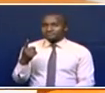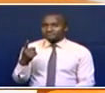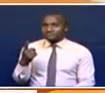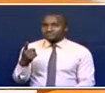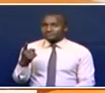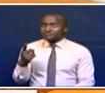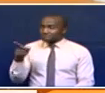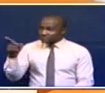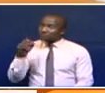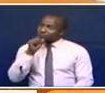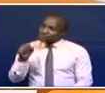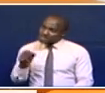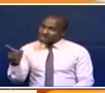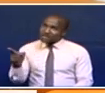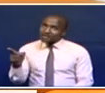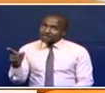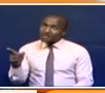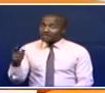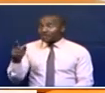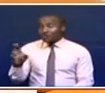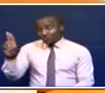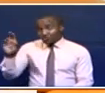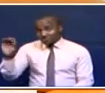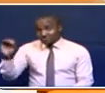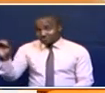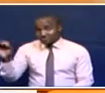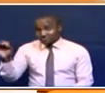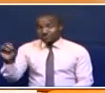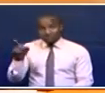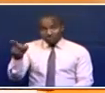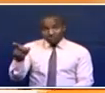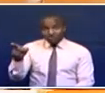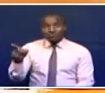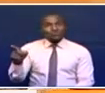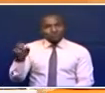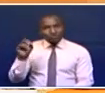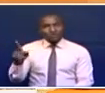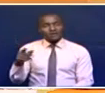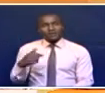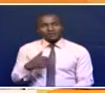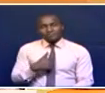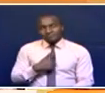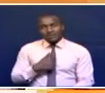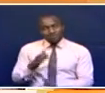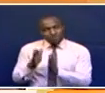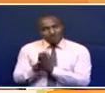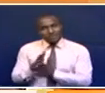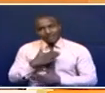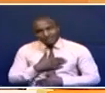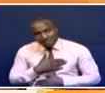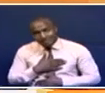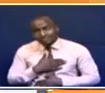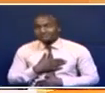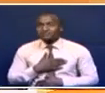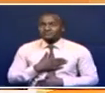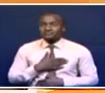now, Mzee, since that it is not Uhuru, and it is you, may I, with great respect,